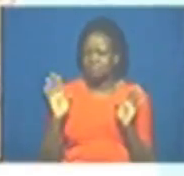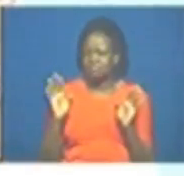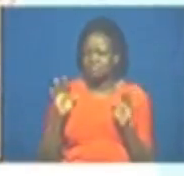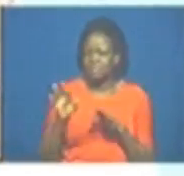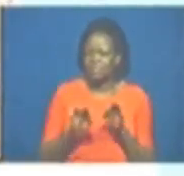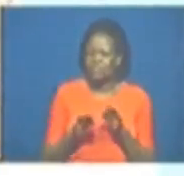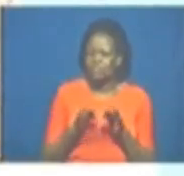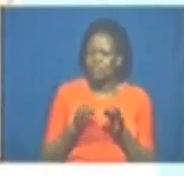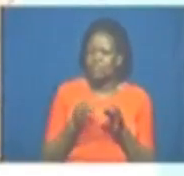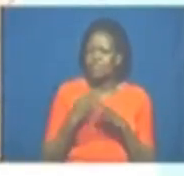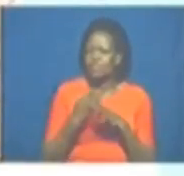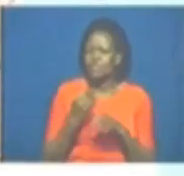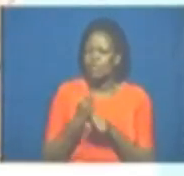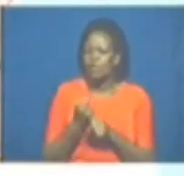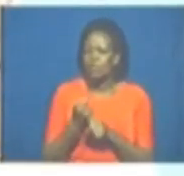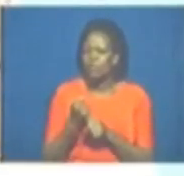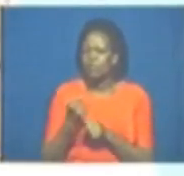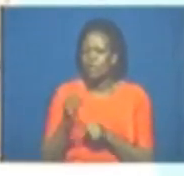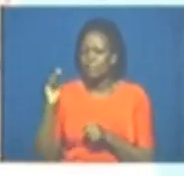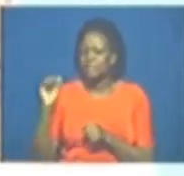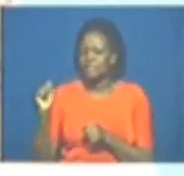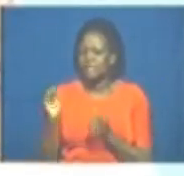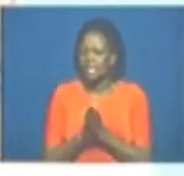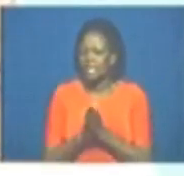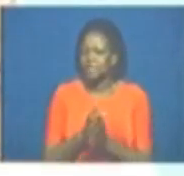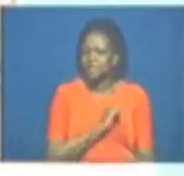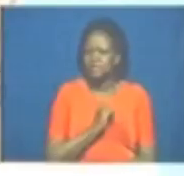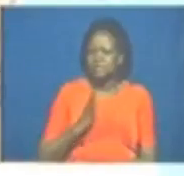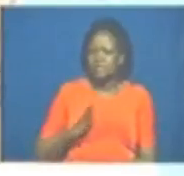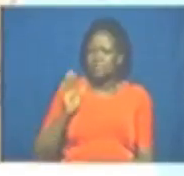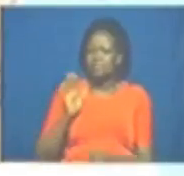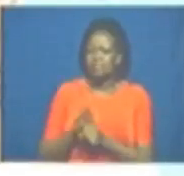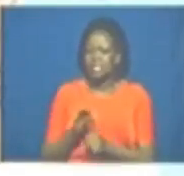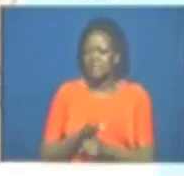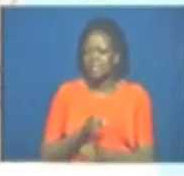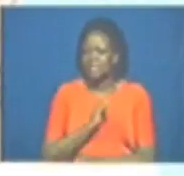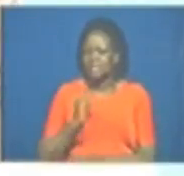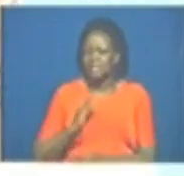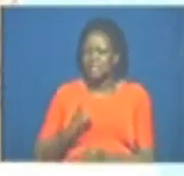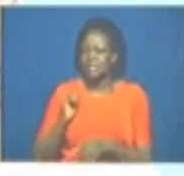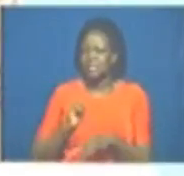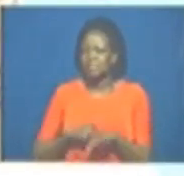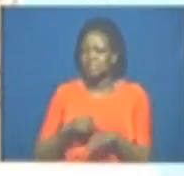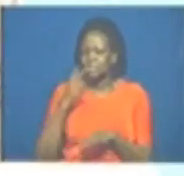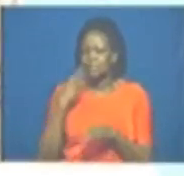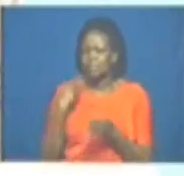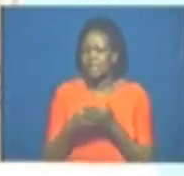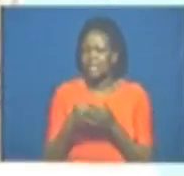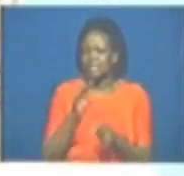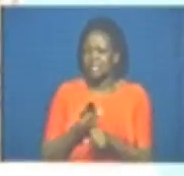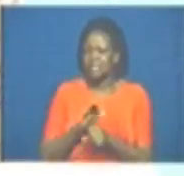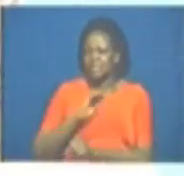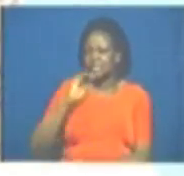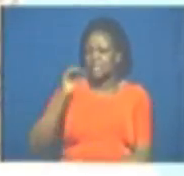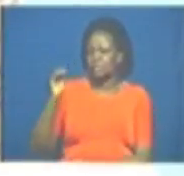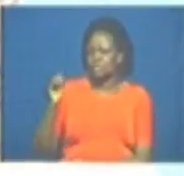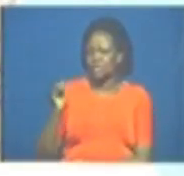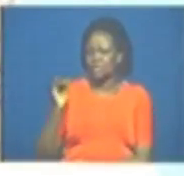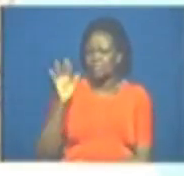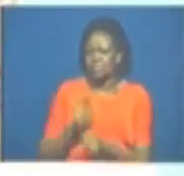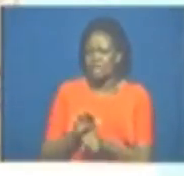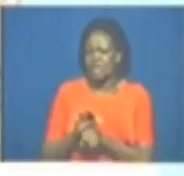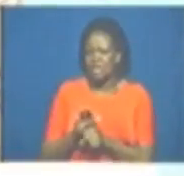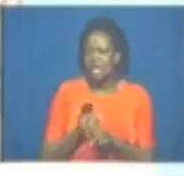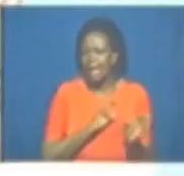MCS and the senators. You will find most of the senators, when they realized there was a lot of money in the counties, you realize so many of them went